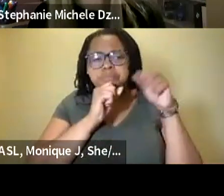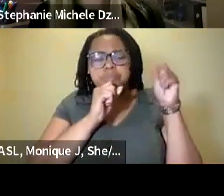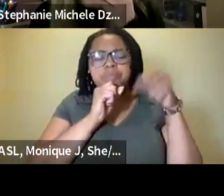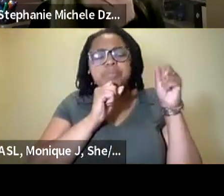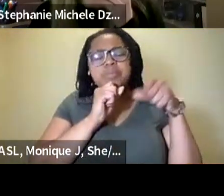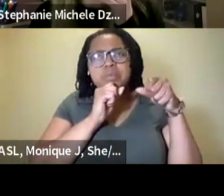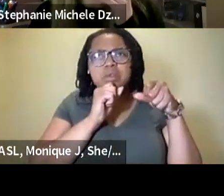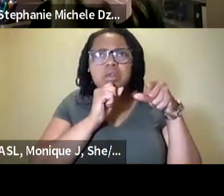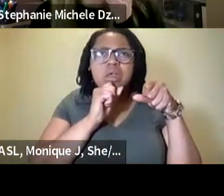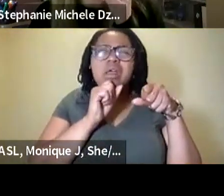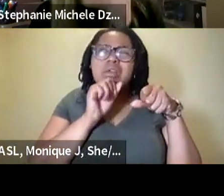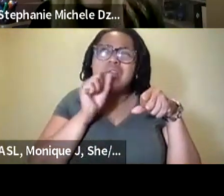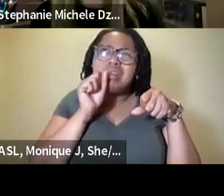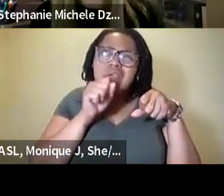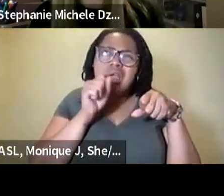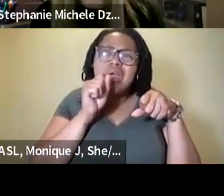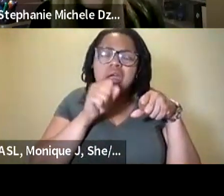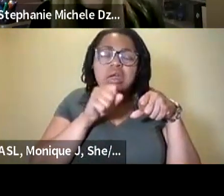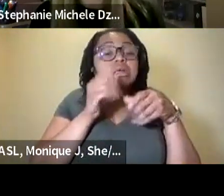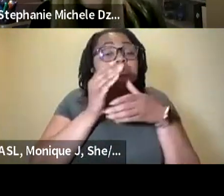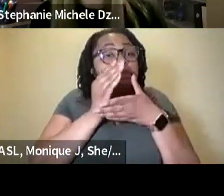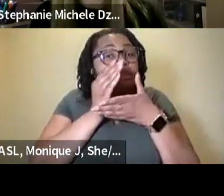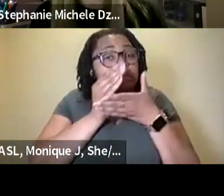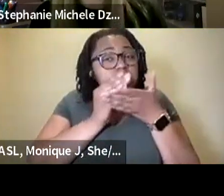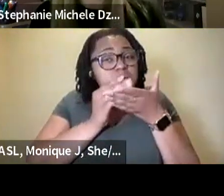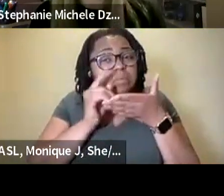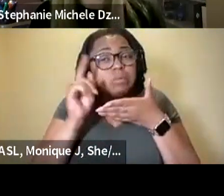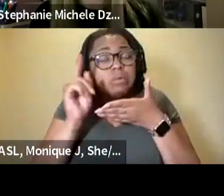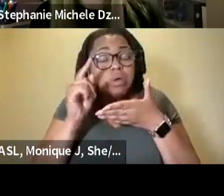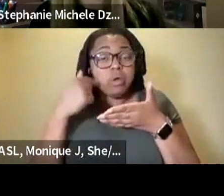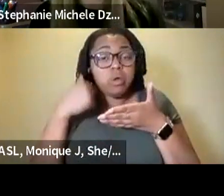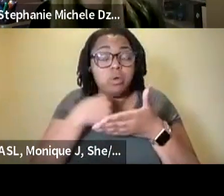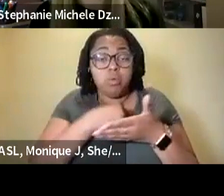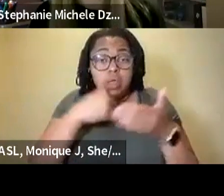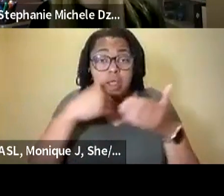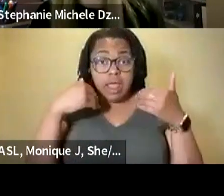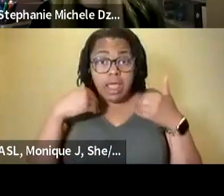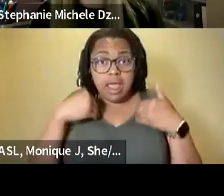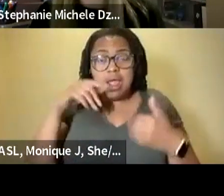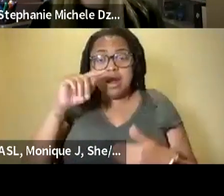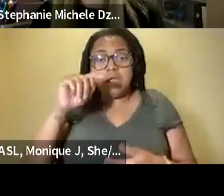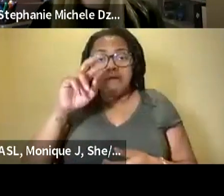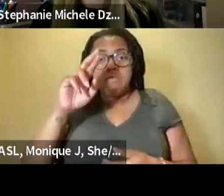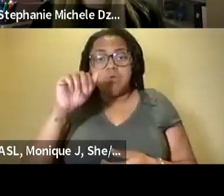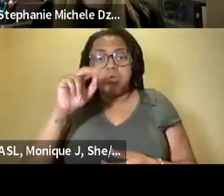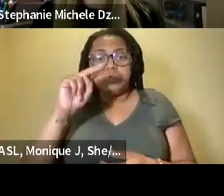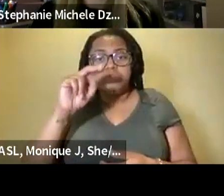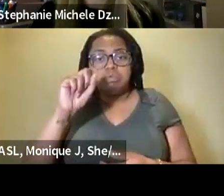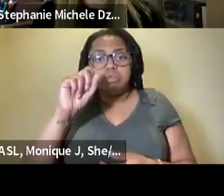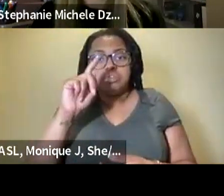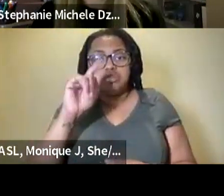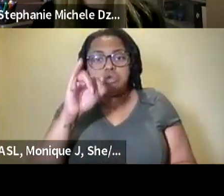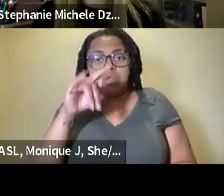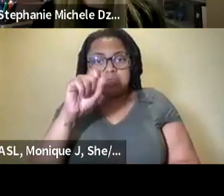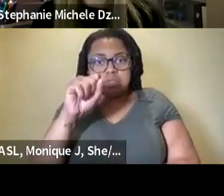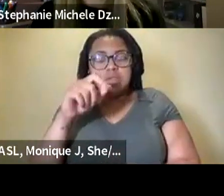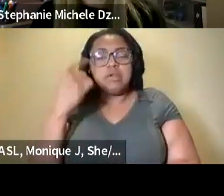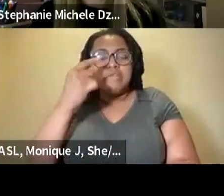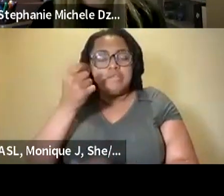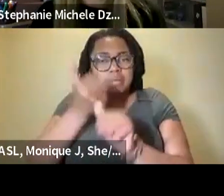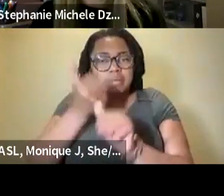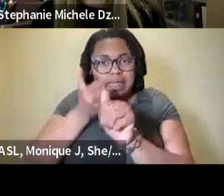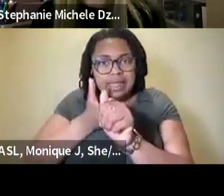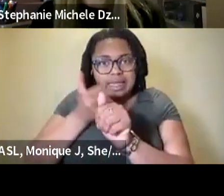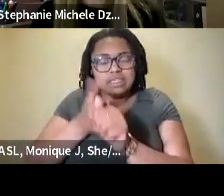Yeah, it was, and somewhere we have the transcripts. Yes, from each of those